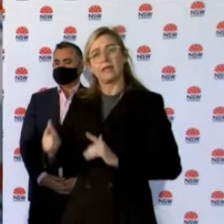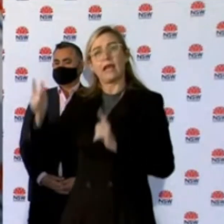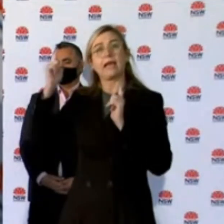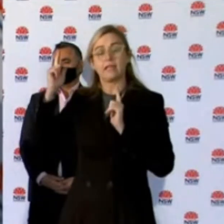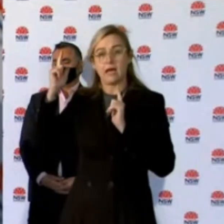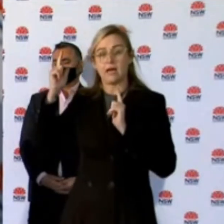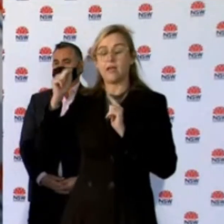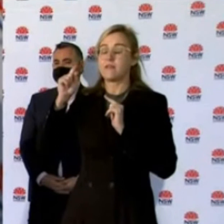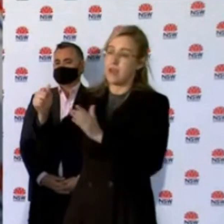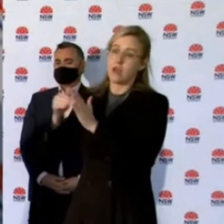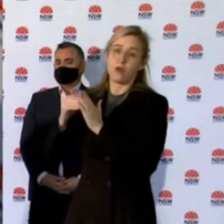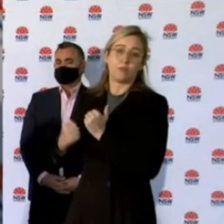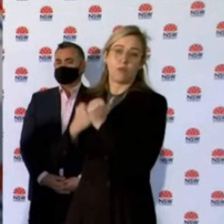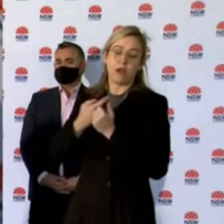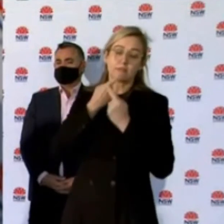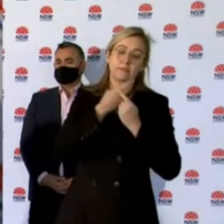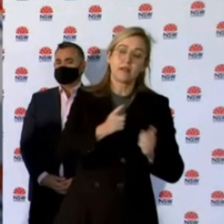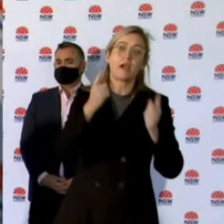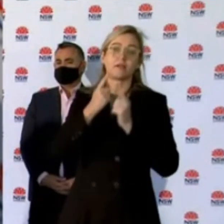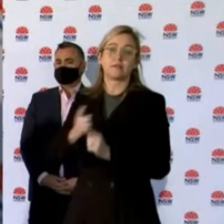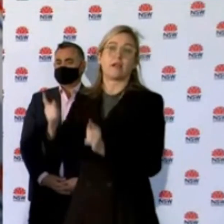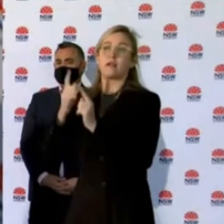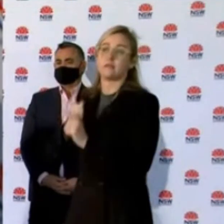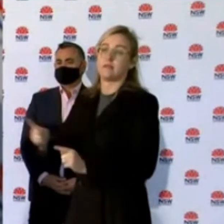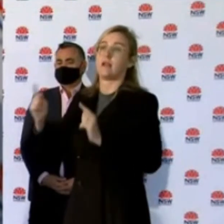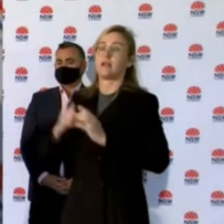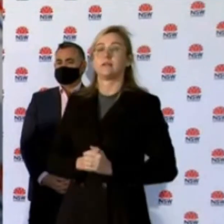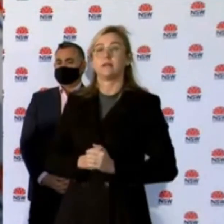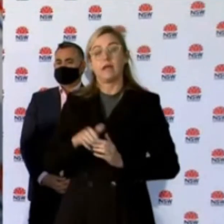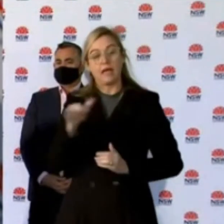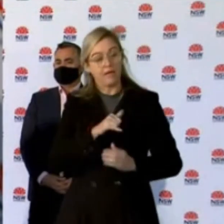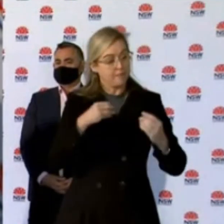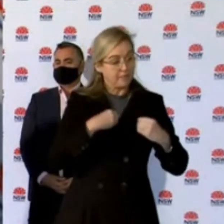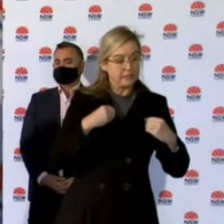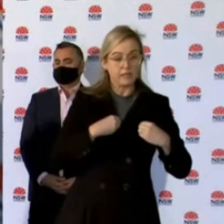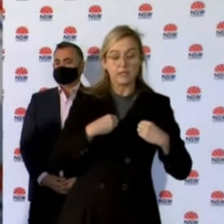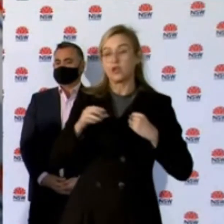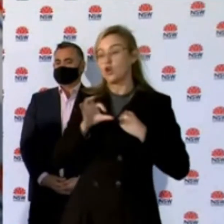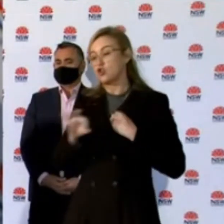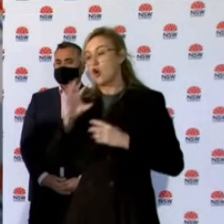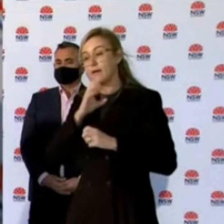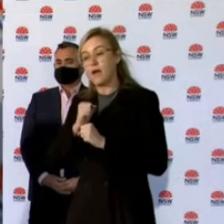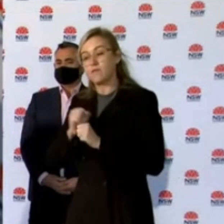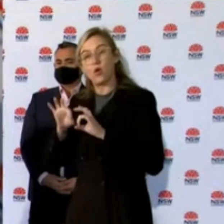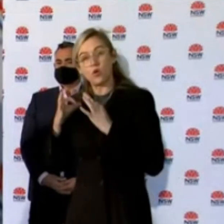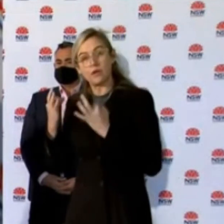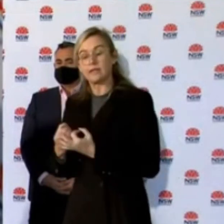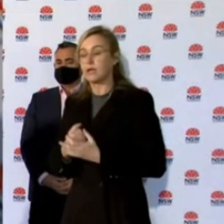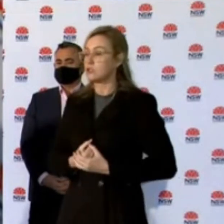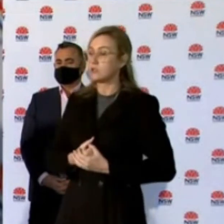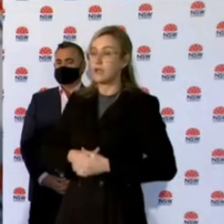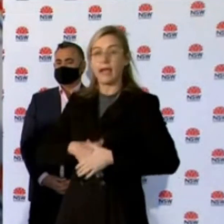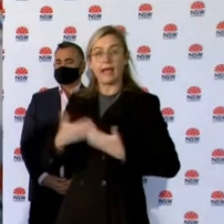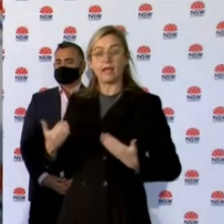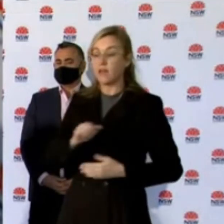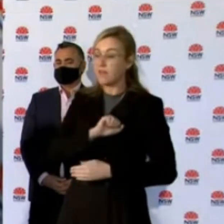getting the message through. Whether it's business, whether it's other non-government organisations, in the main, the feedback has been constructive.